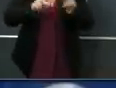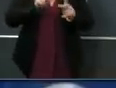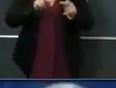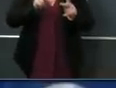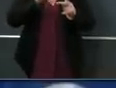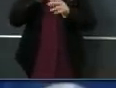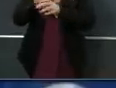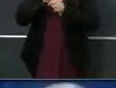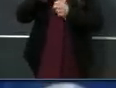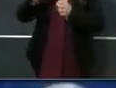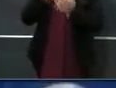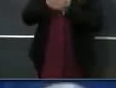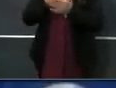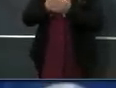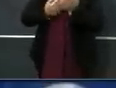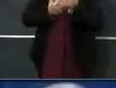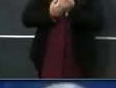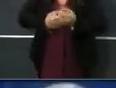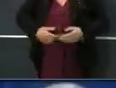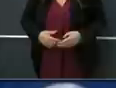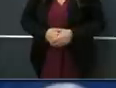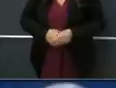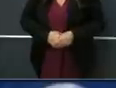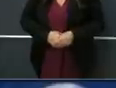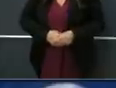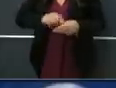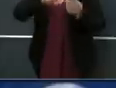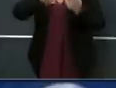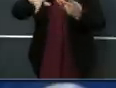information out there. Karma Dickerson, Fox 40.